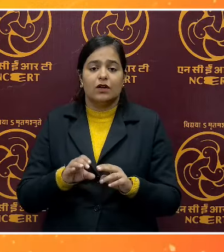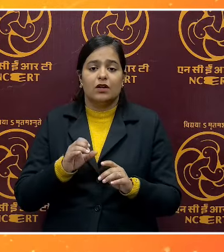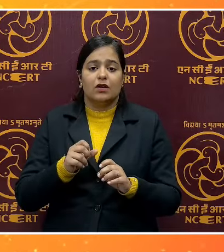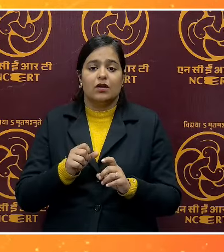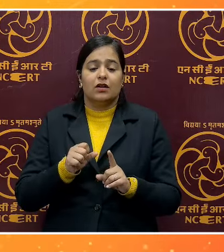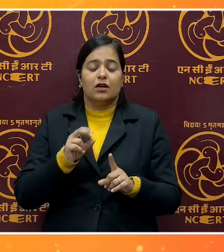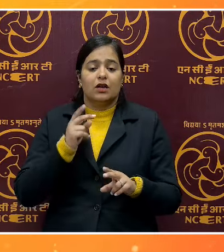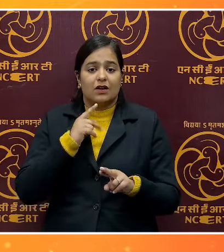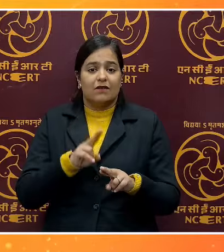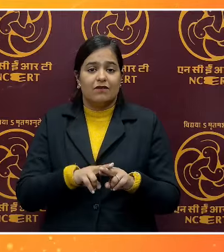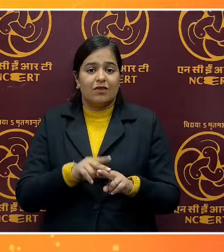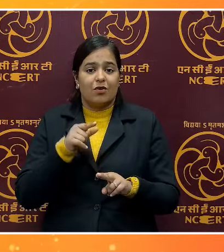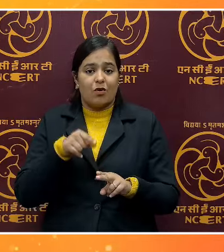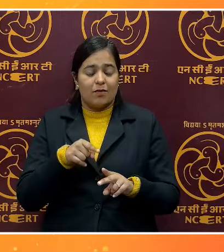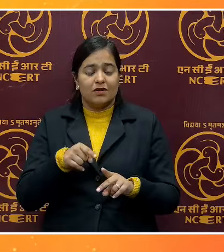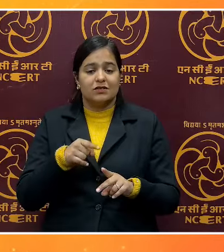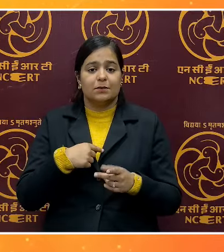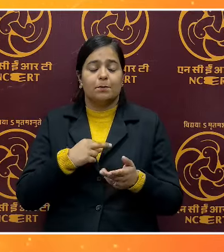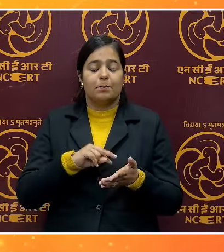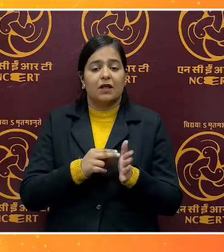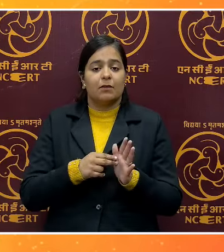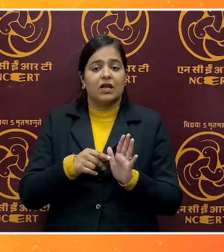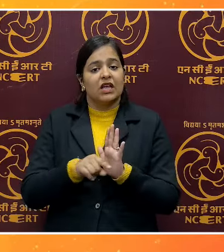that contain negative charge.